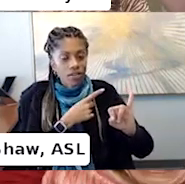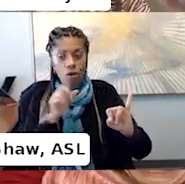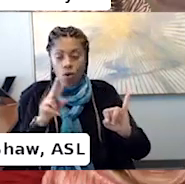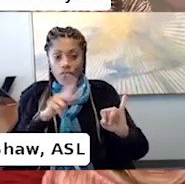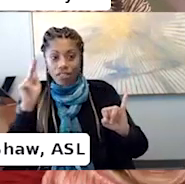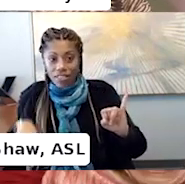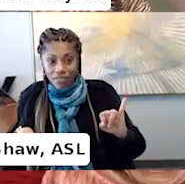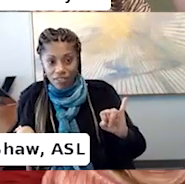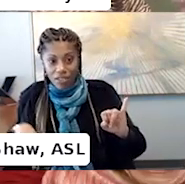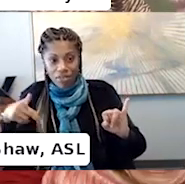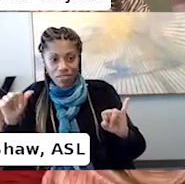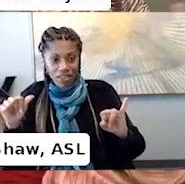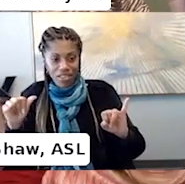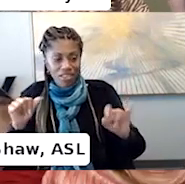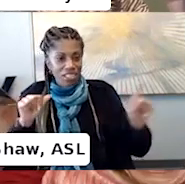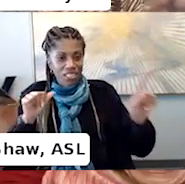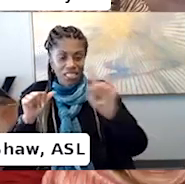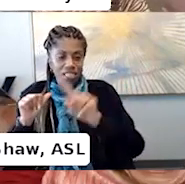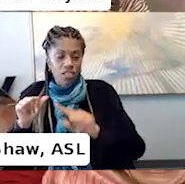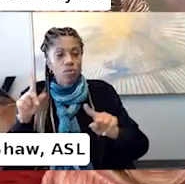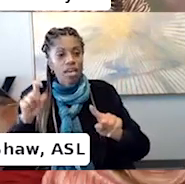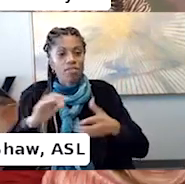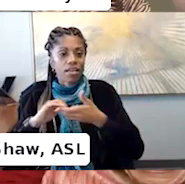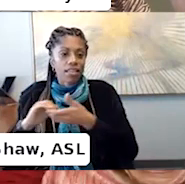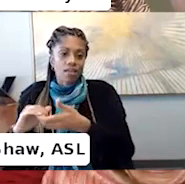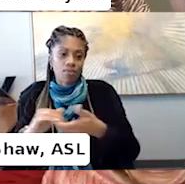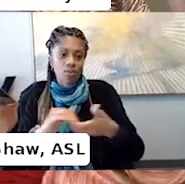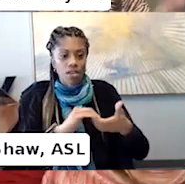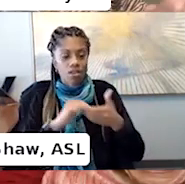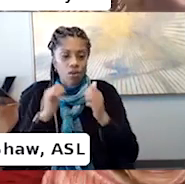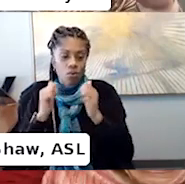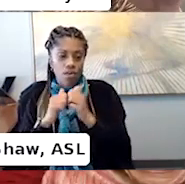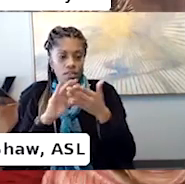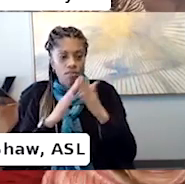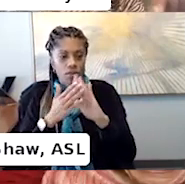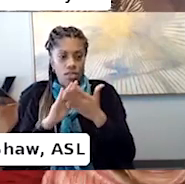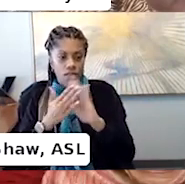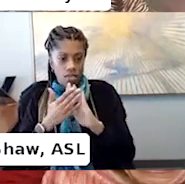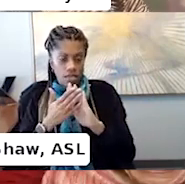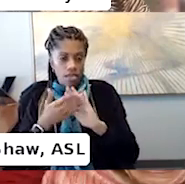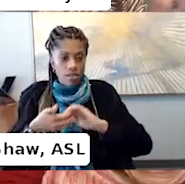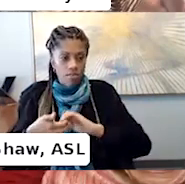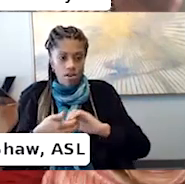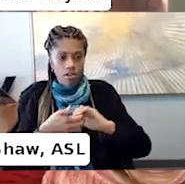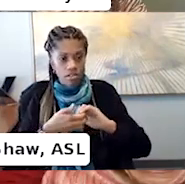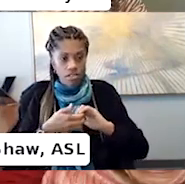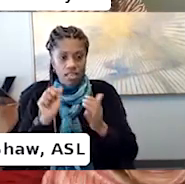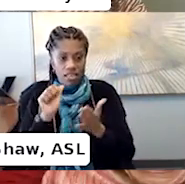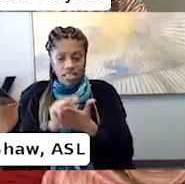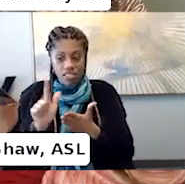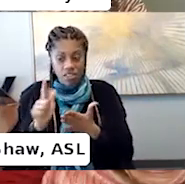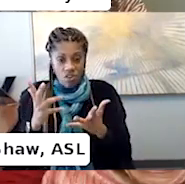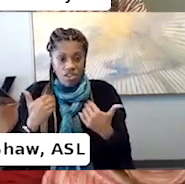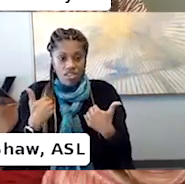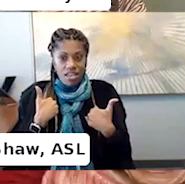going to collaborate in communities with community partners that are often doing this narrative change work